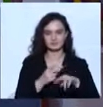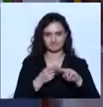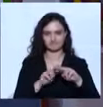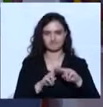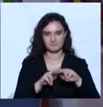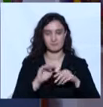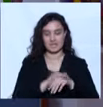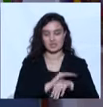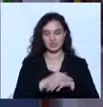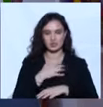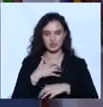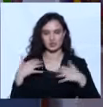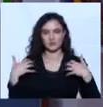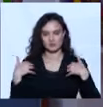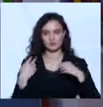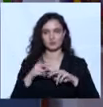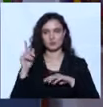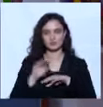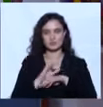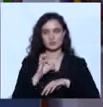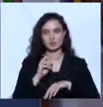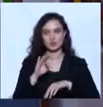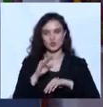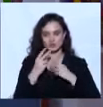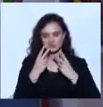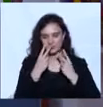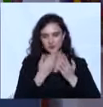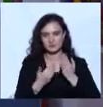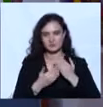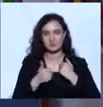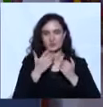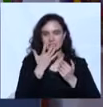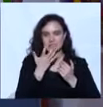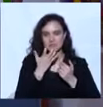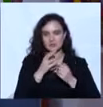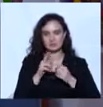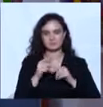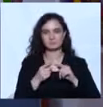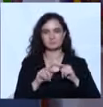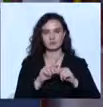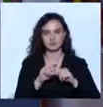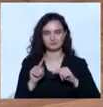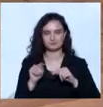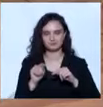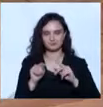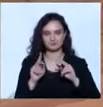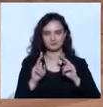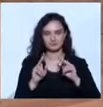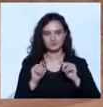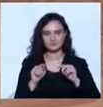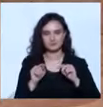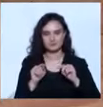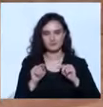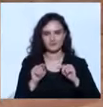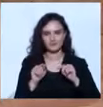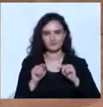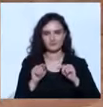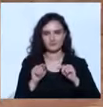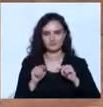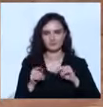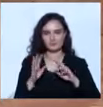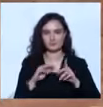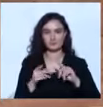really represents the kindness and warmth of humanity. But kind of moving away from the warmth,